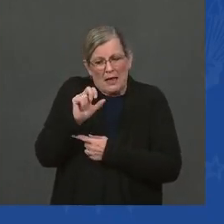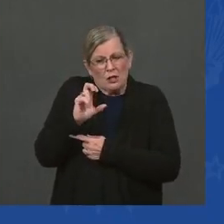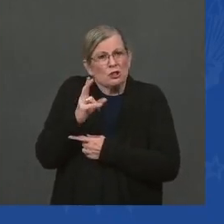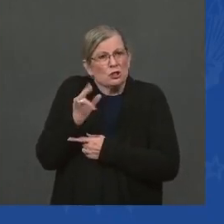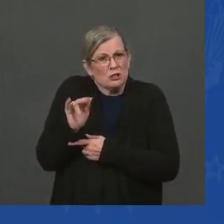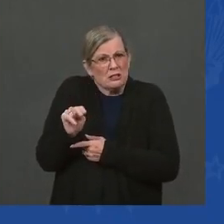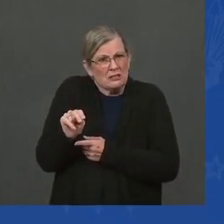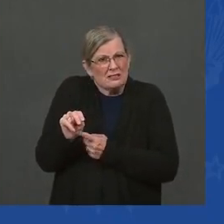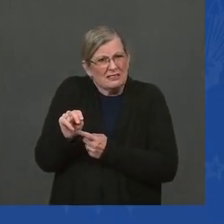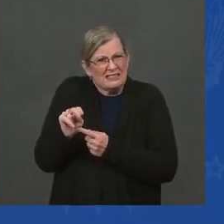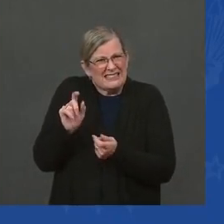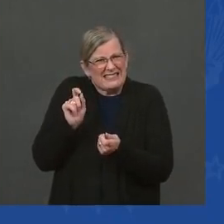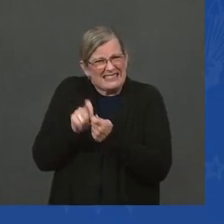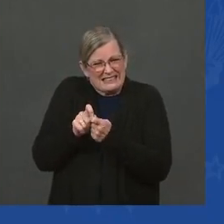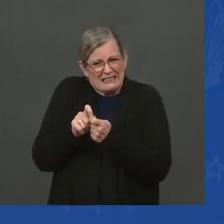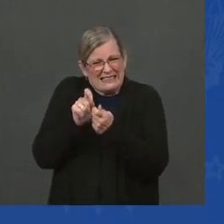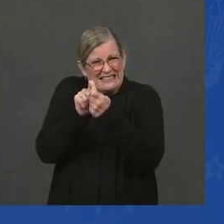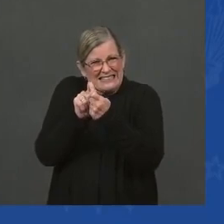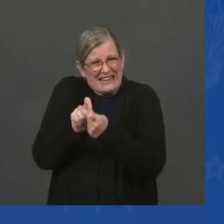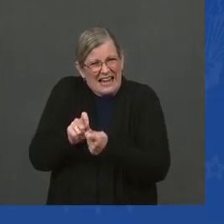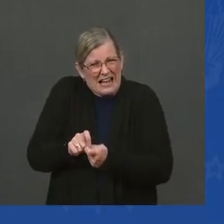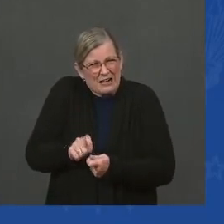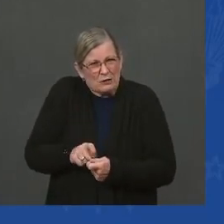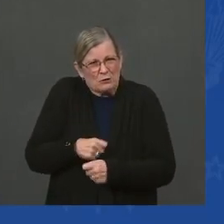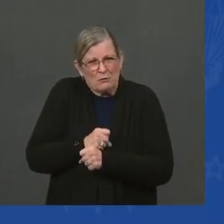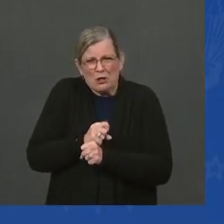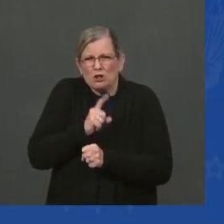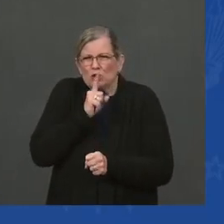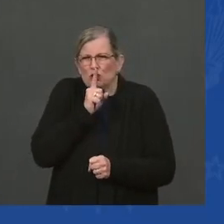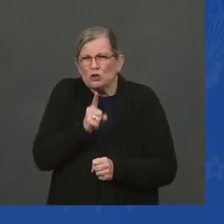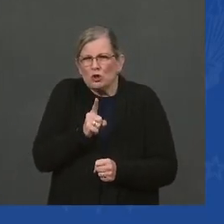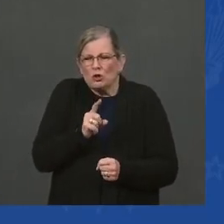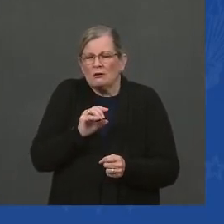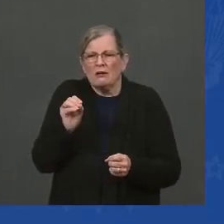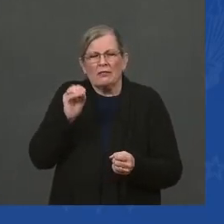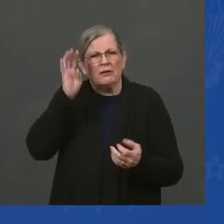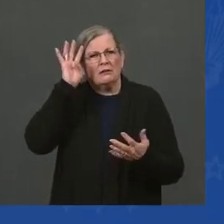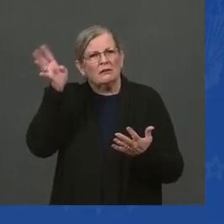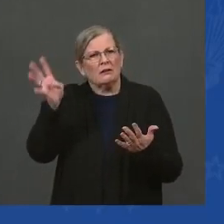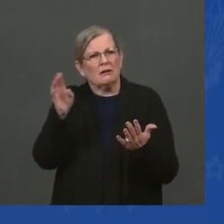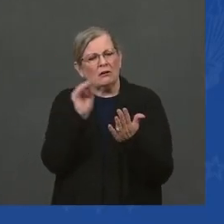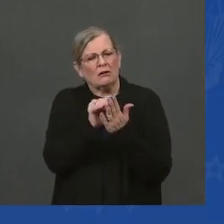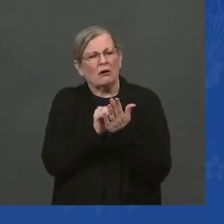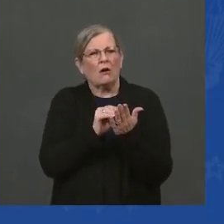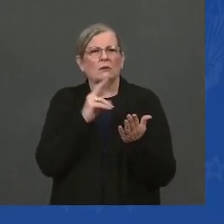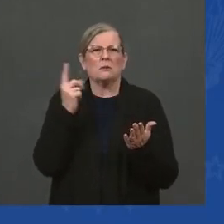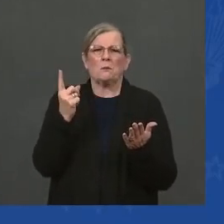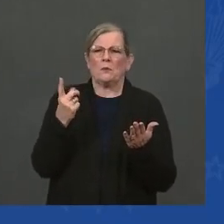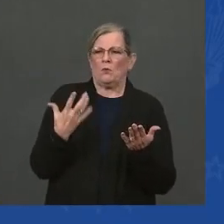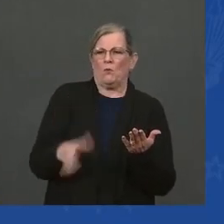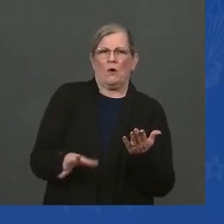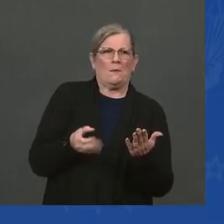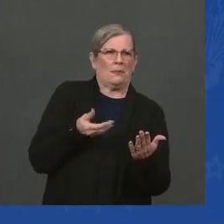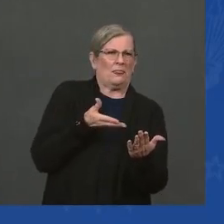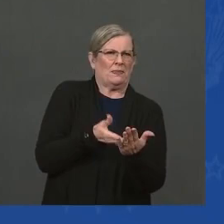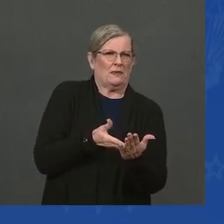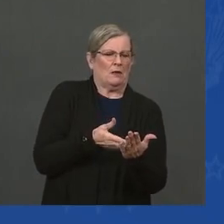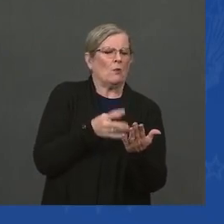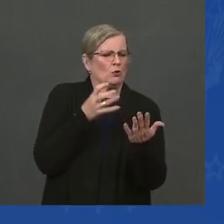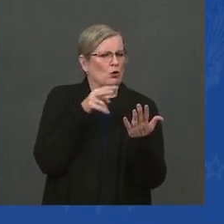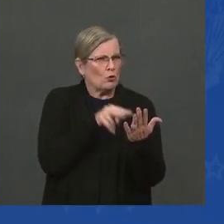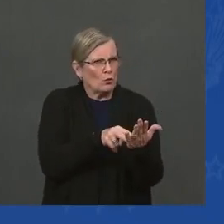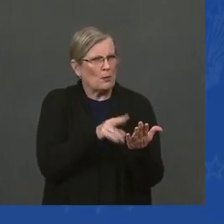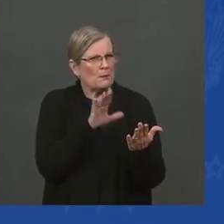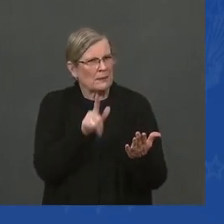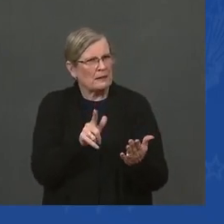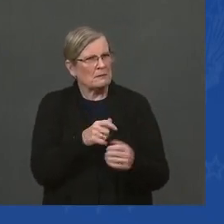nothing got slipped in terms of the way in which the legislation got written that is different than he acknowledged